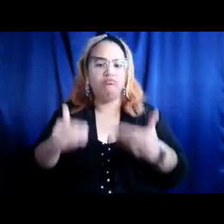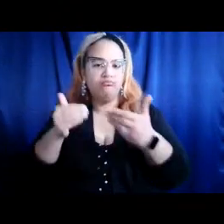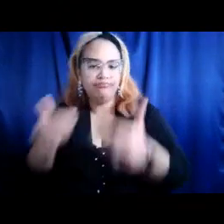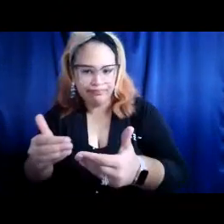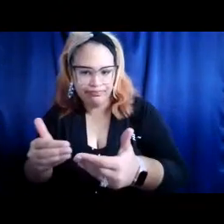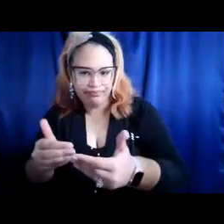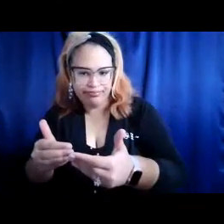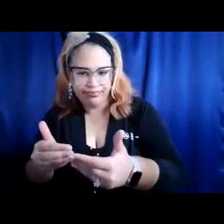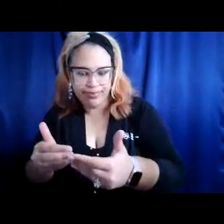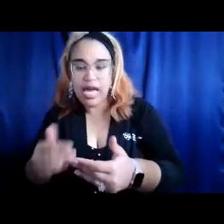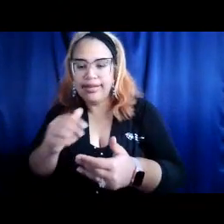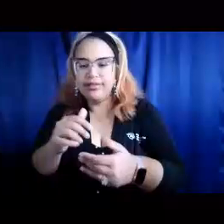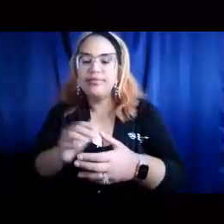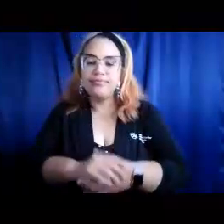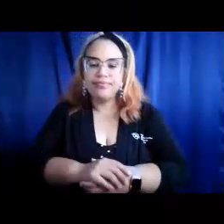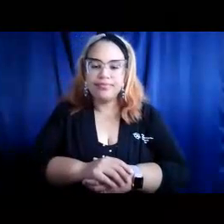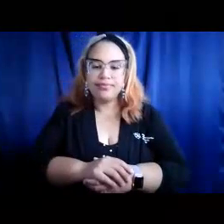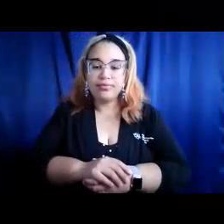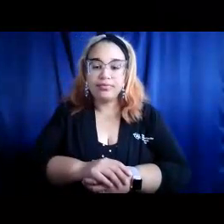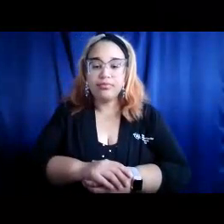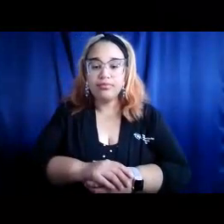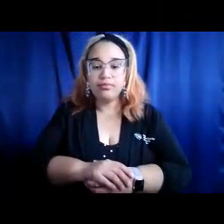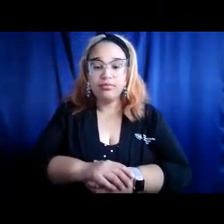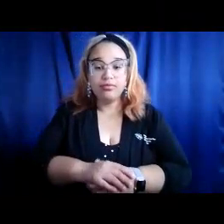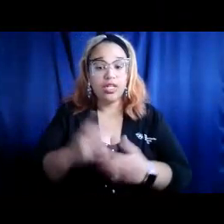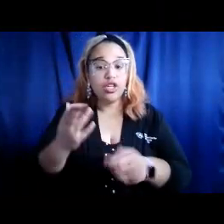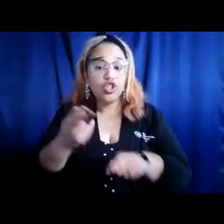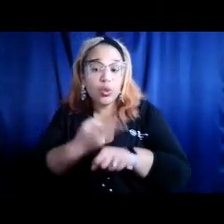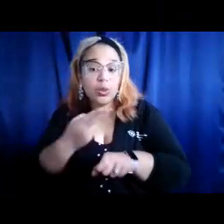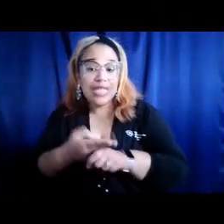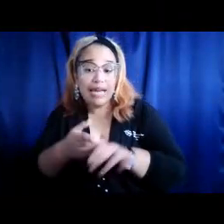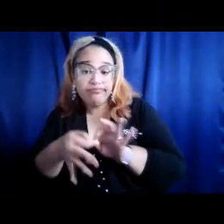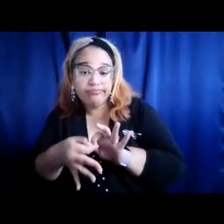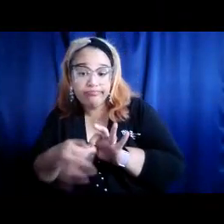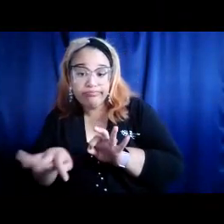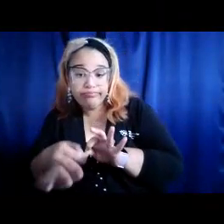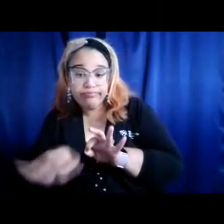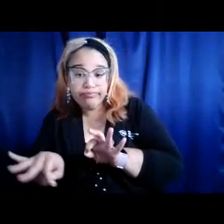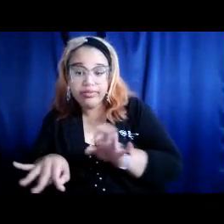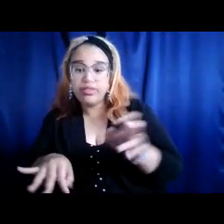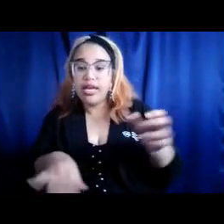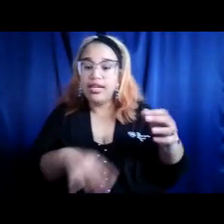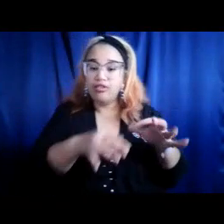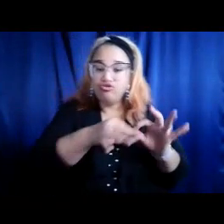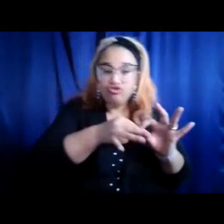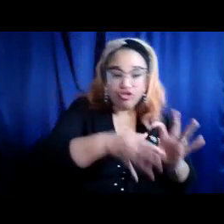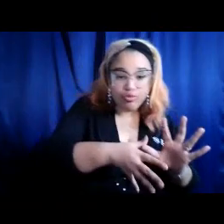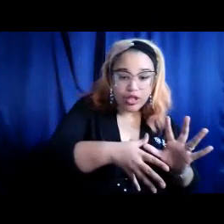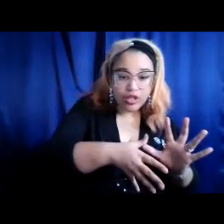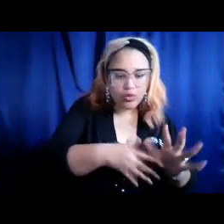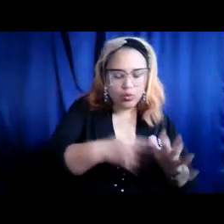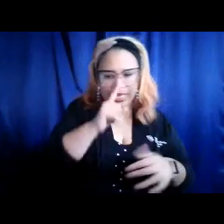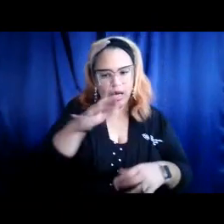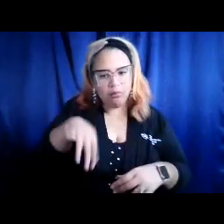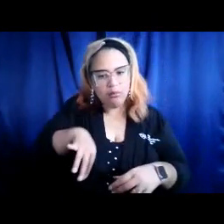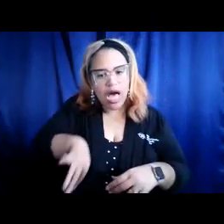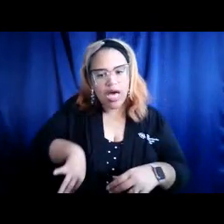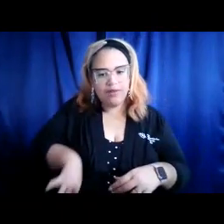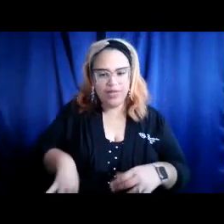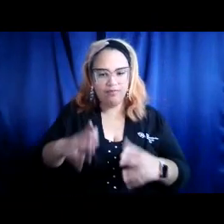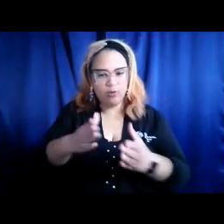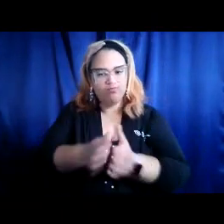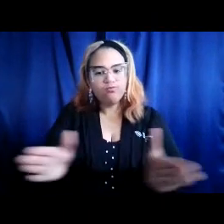to ask the audience a question. So we're going to open the chat, and if you'd like to drop your comments in this for this question,